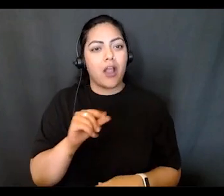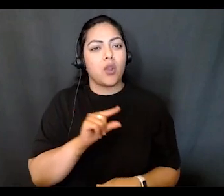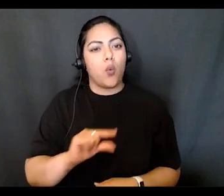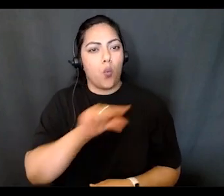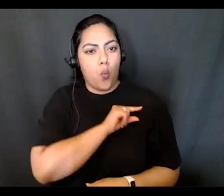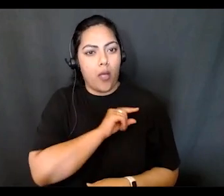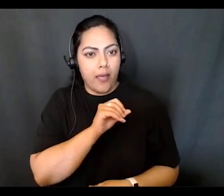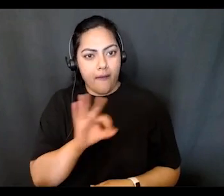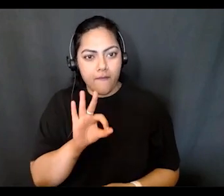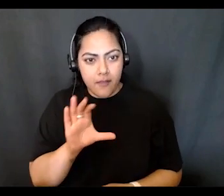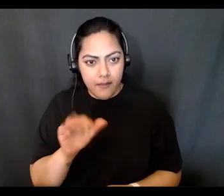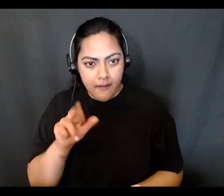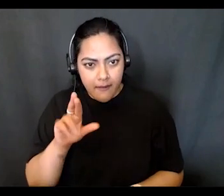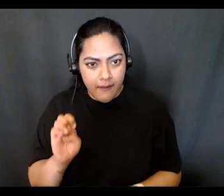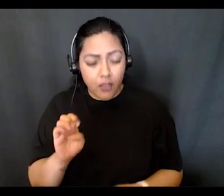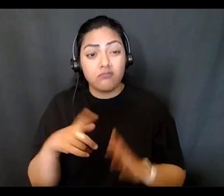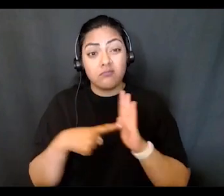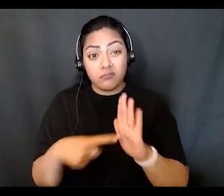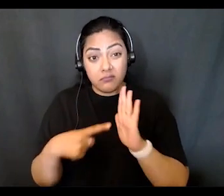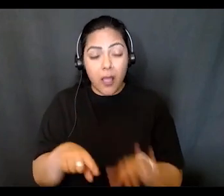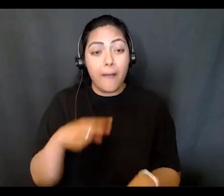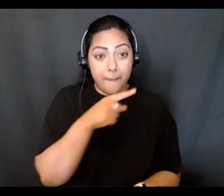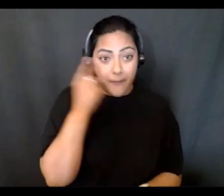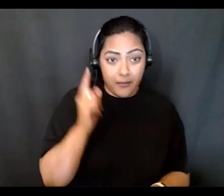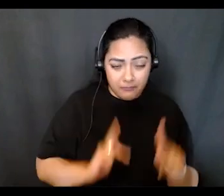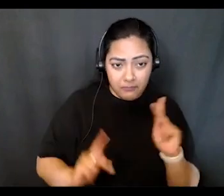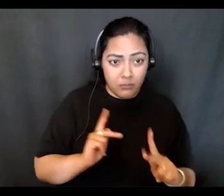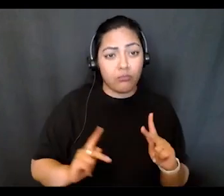may wait